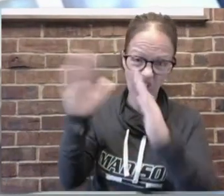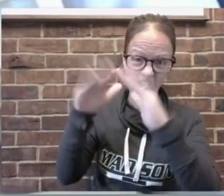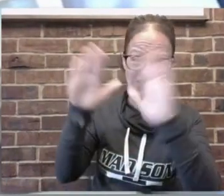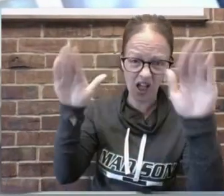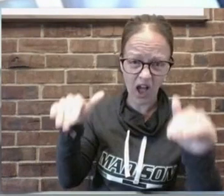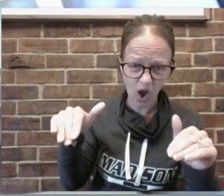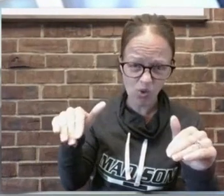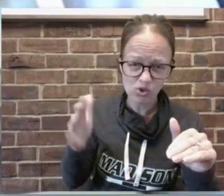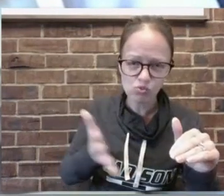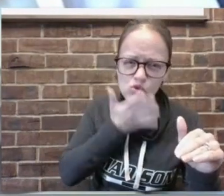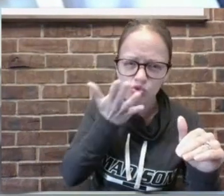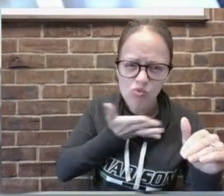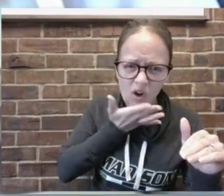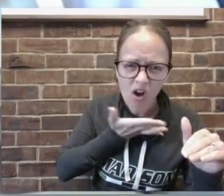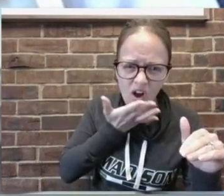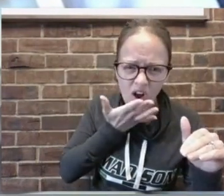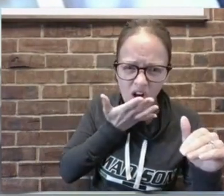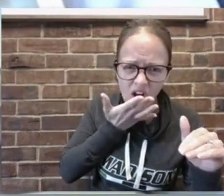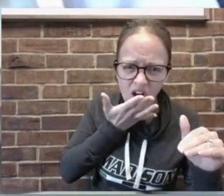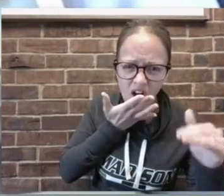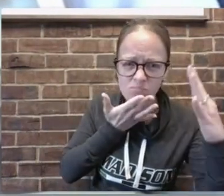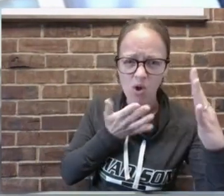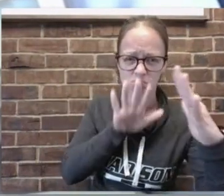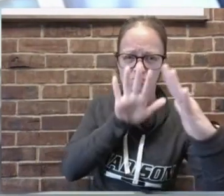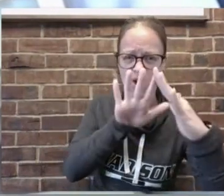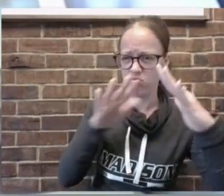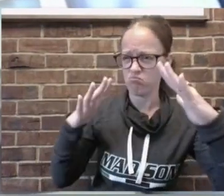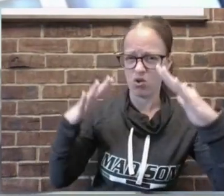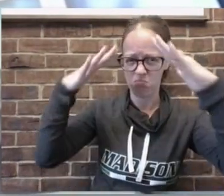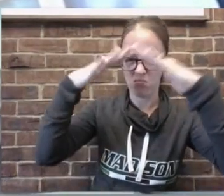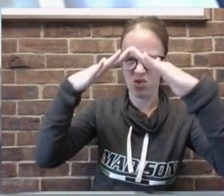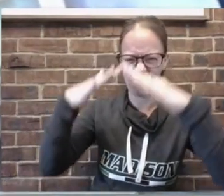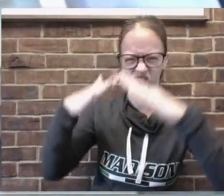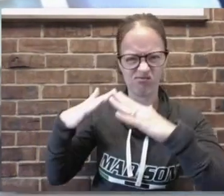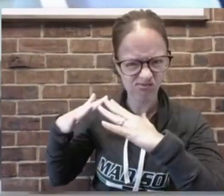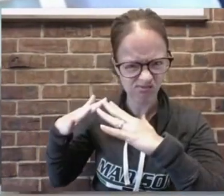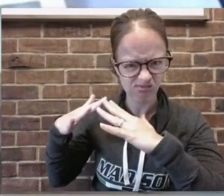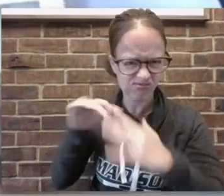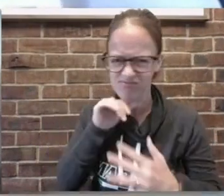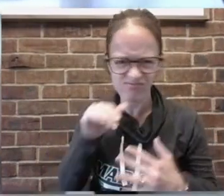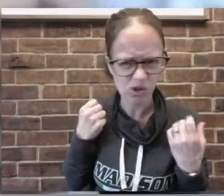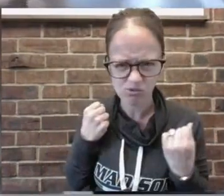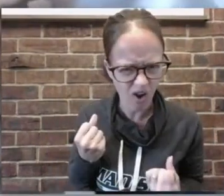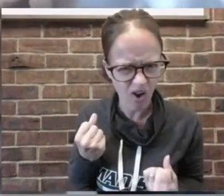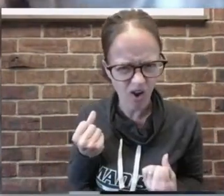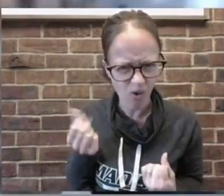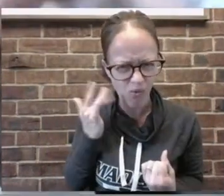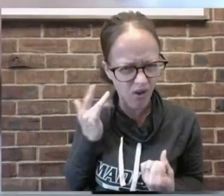out of straw can you believe it I mean who in his right mind would build a house out of straw